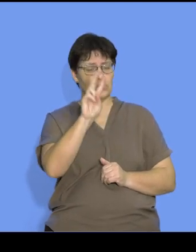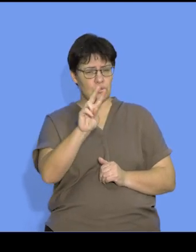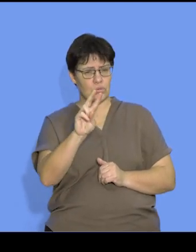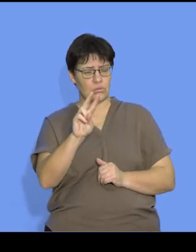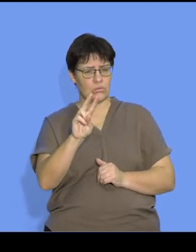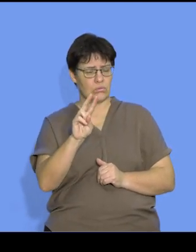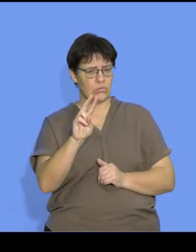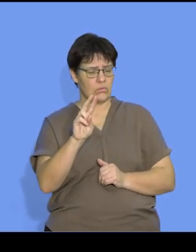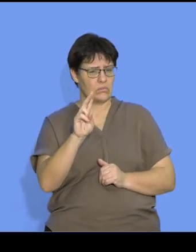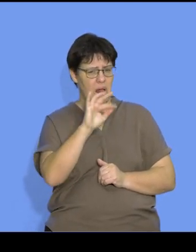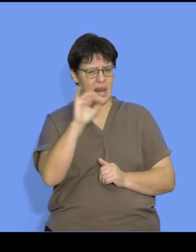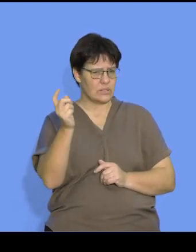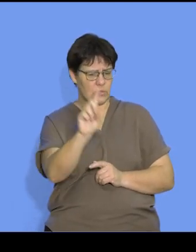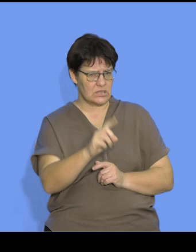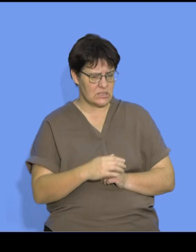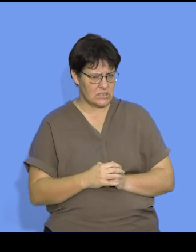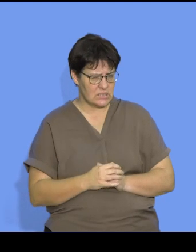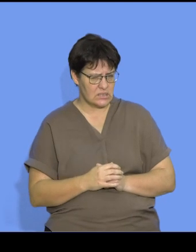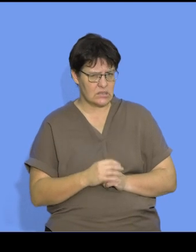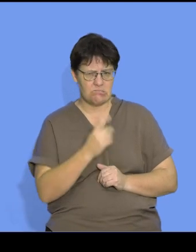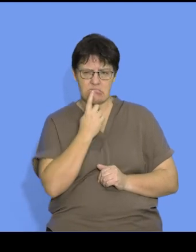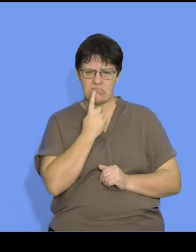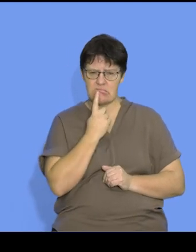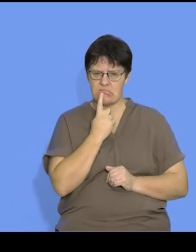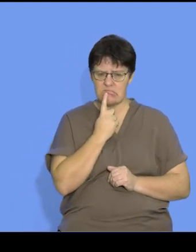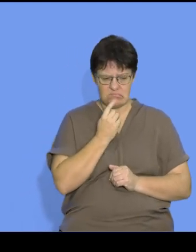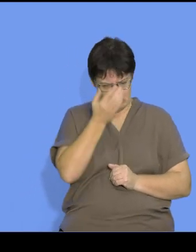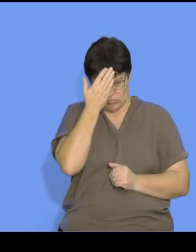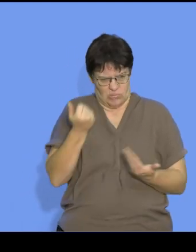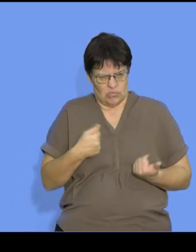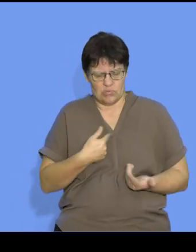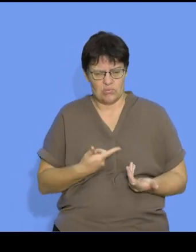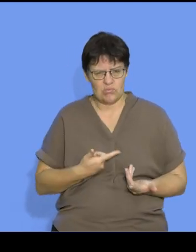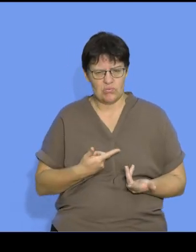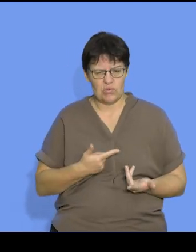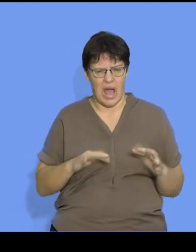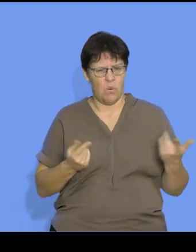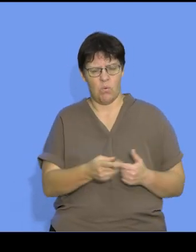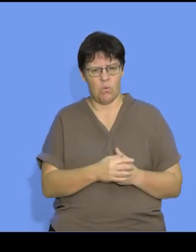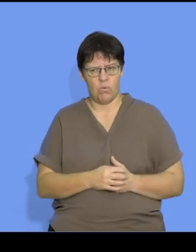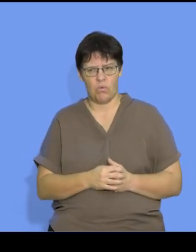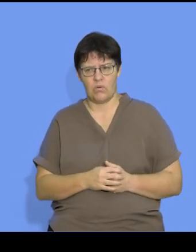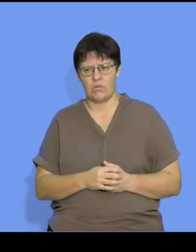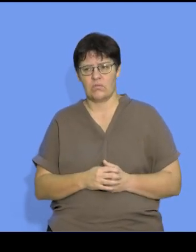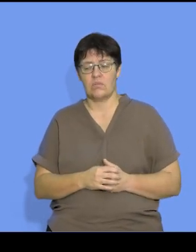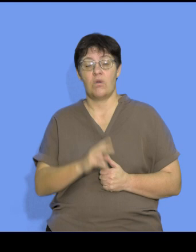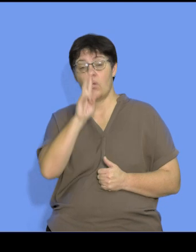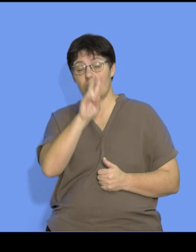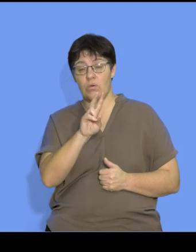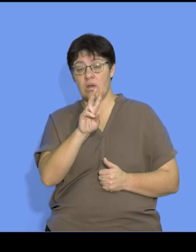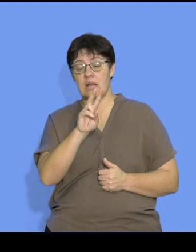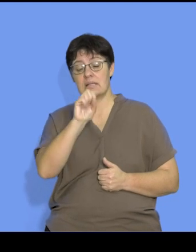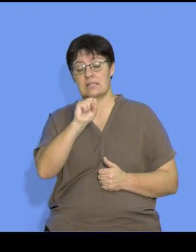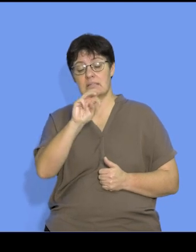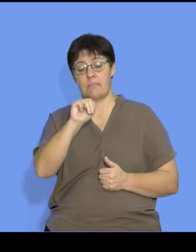So you might be thinking, okay, well, how am I going to know that? If we look at the word smile,